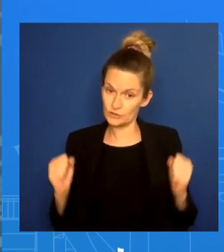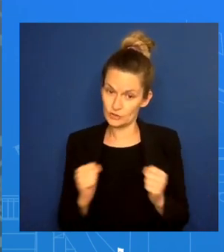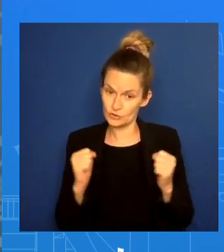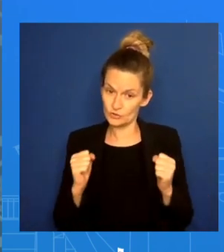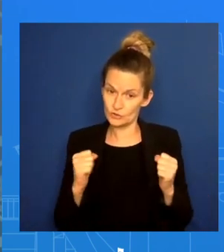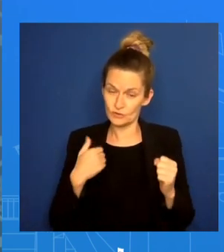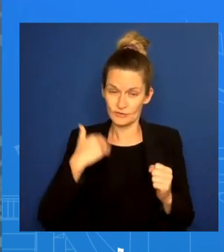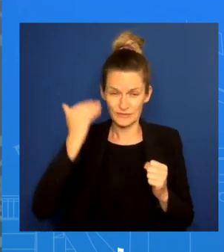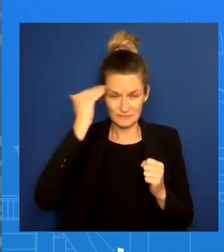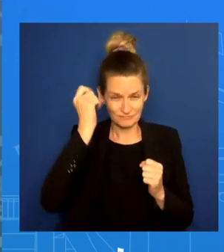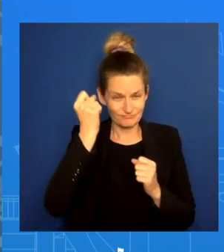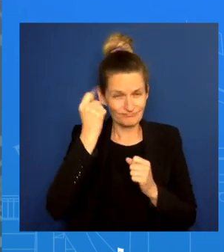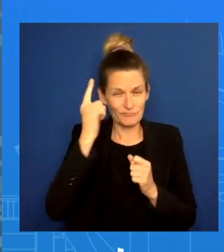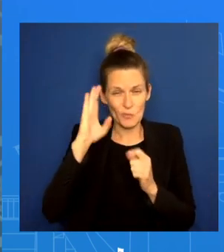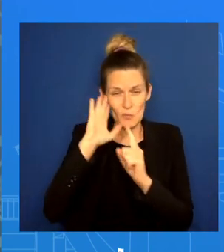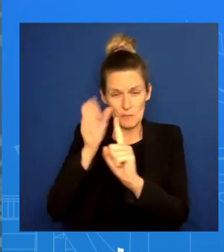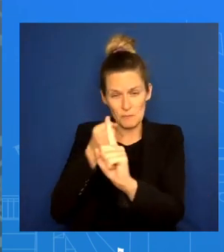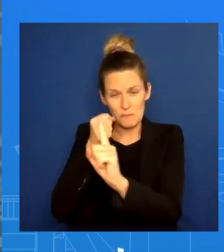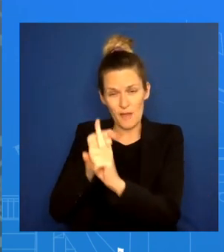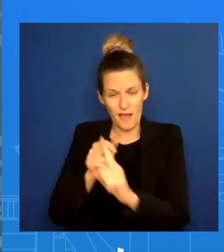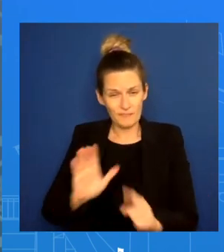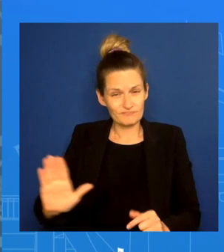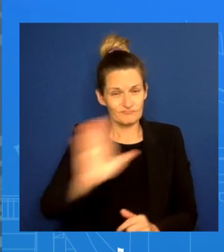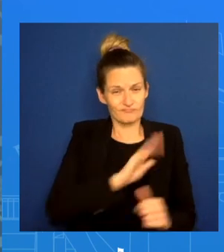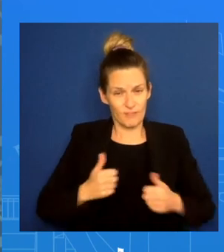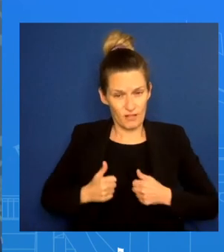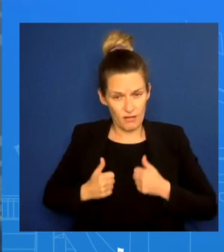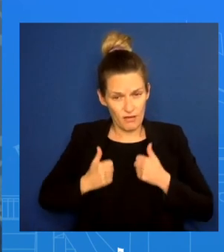livelihoods. Karine, about the economy, or are we doing?